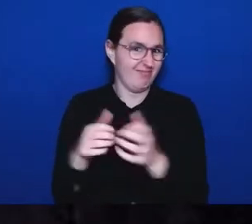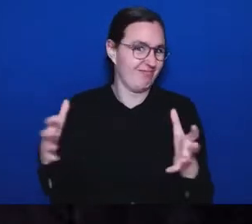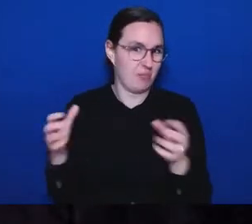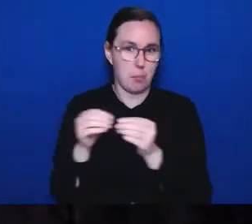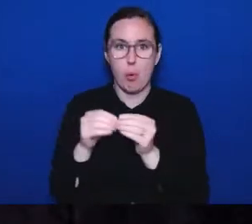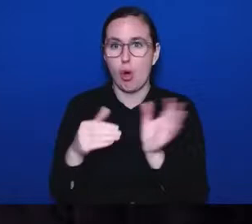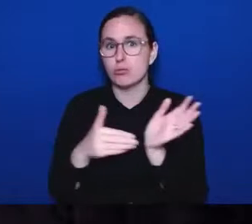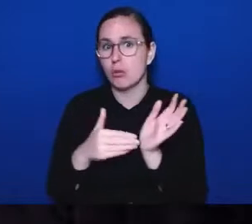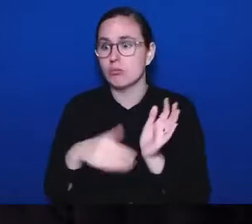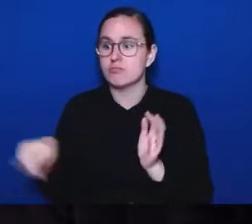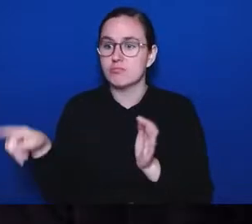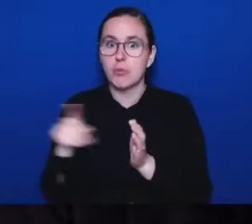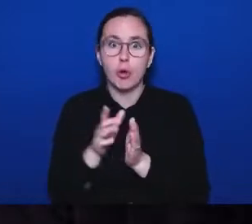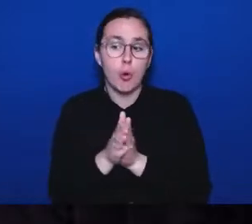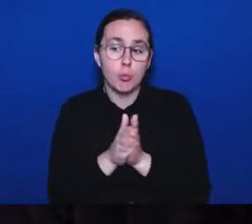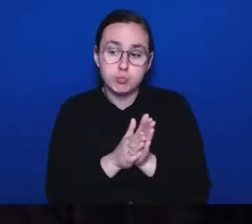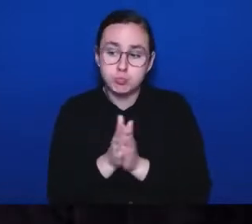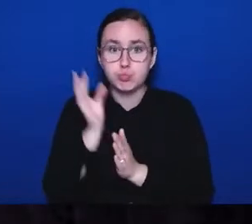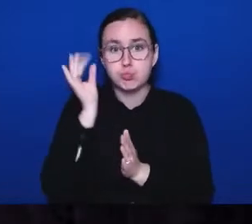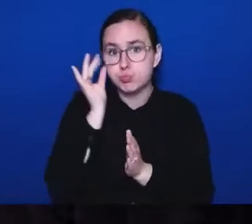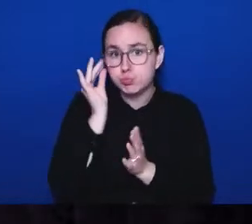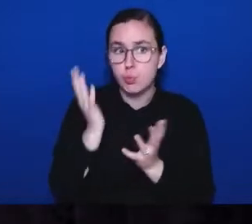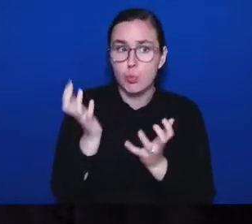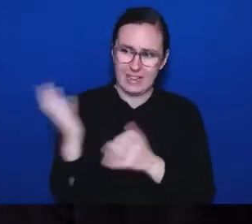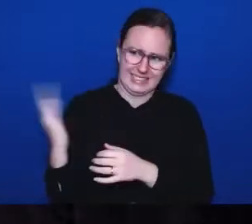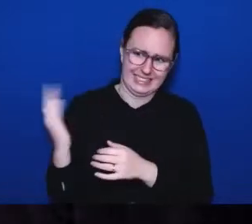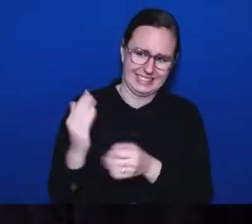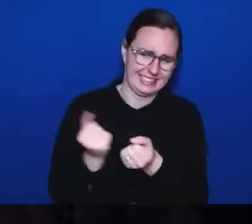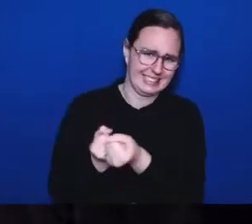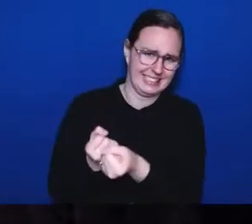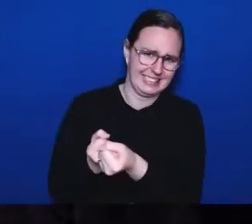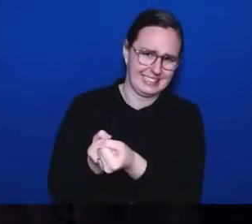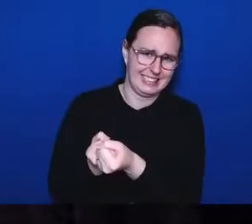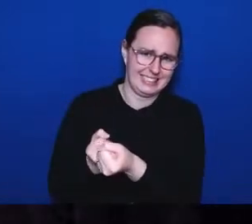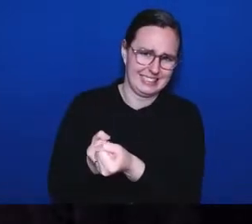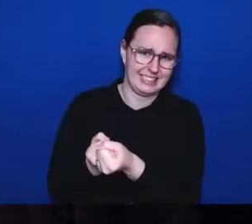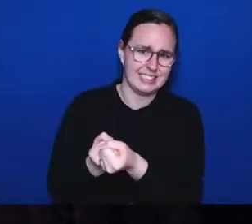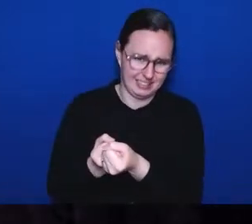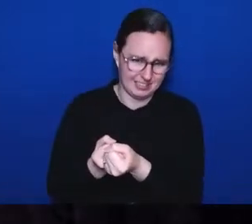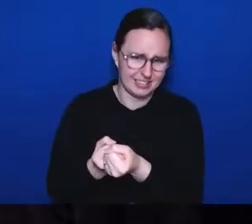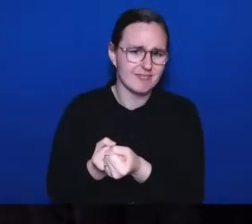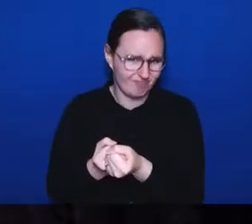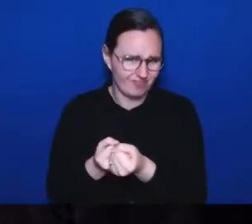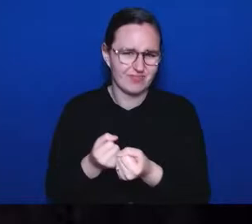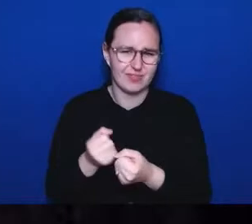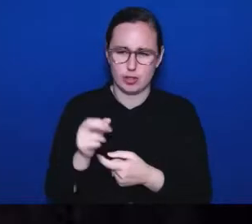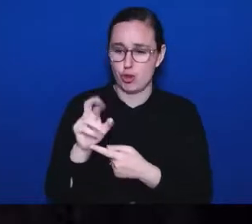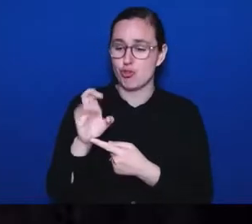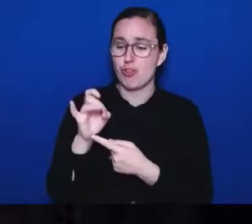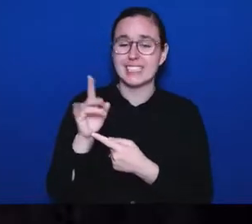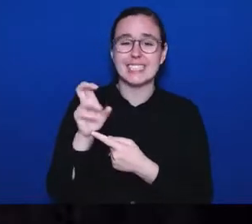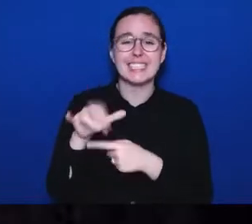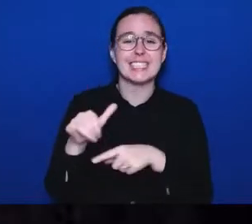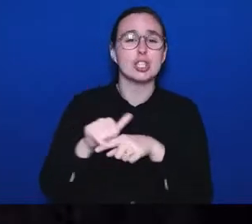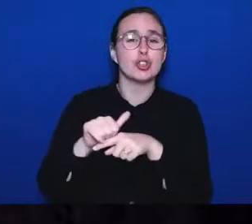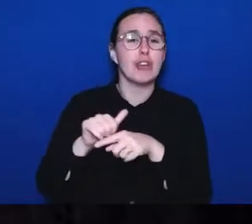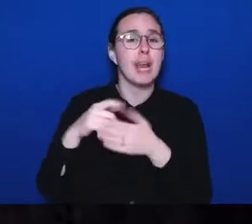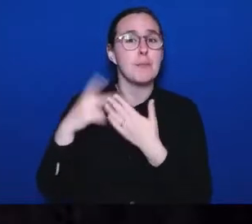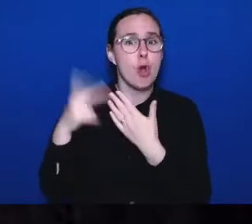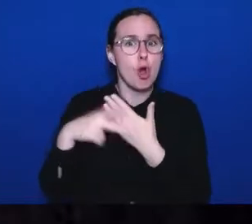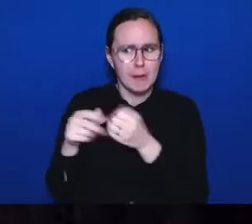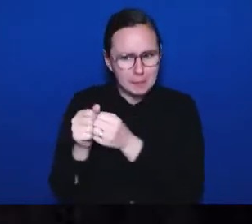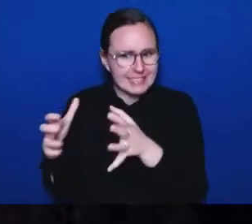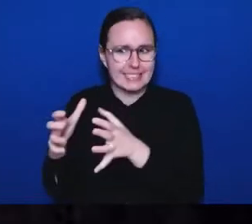family doctors to support new doctors, community, and to be adequately paid for this. People sometimes say, well, why don't you just have more residencies? Well,